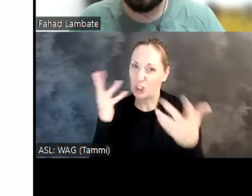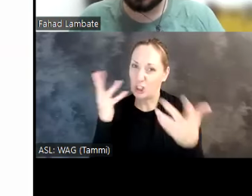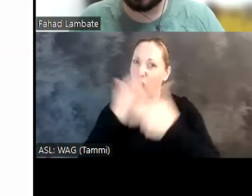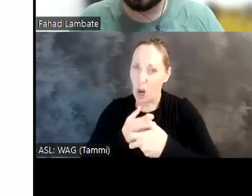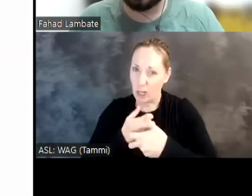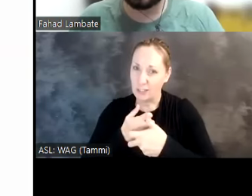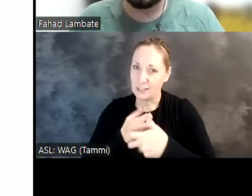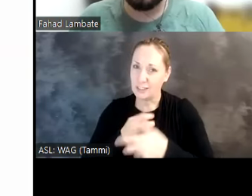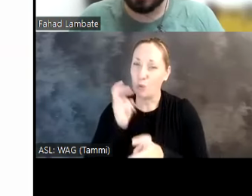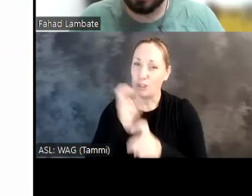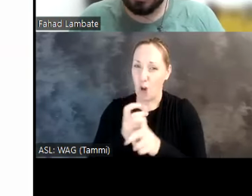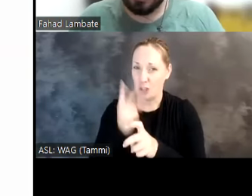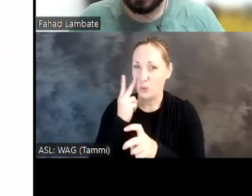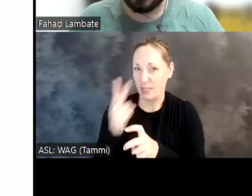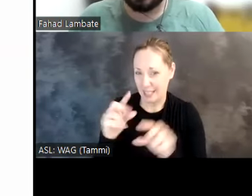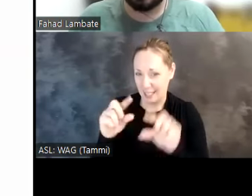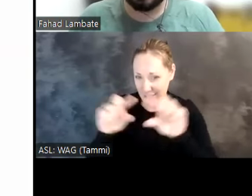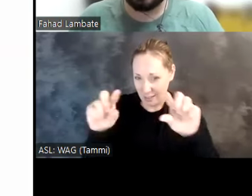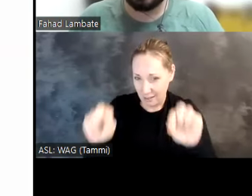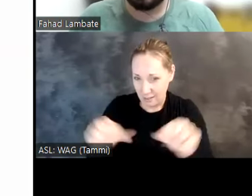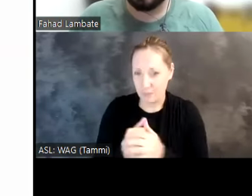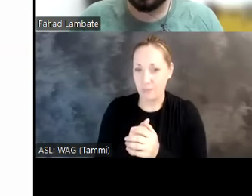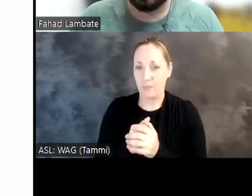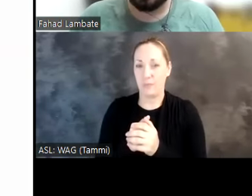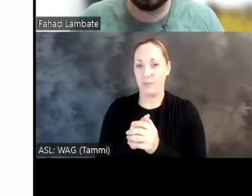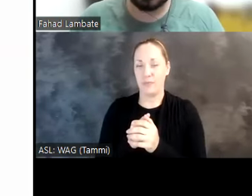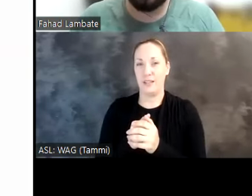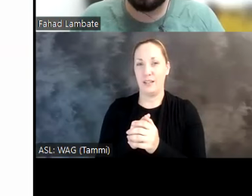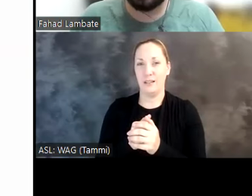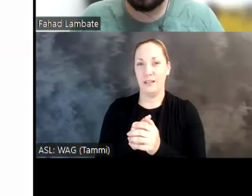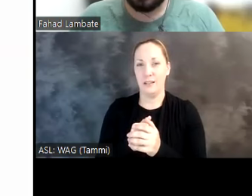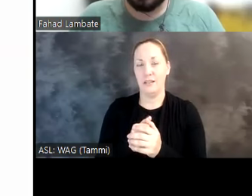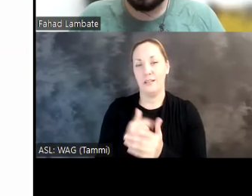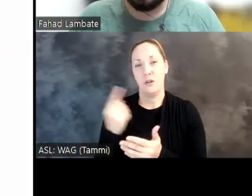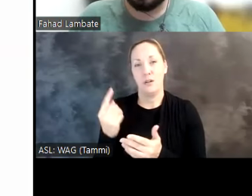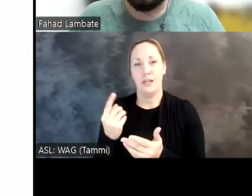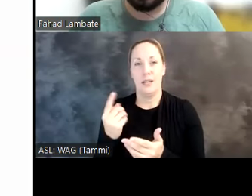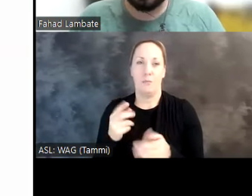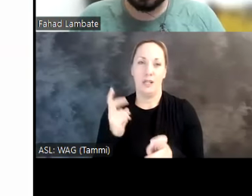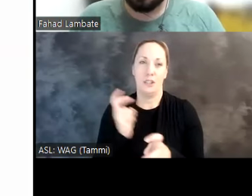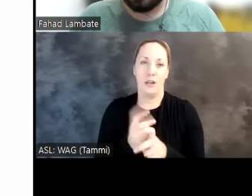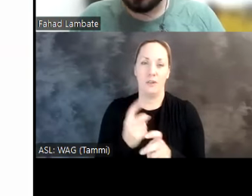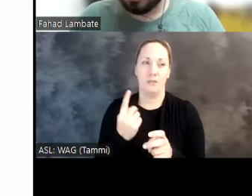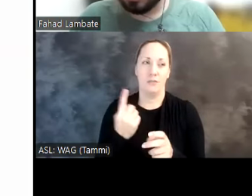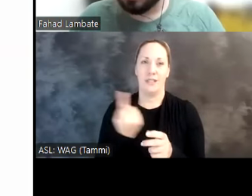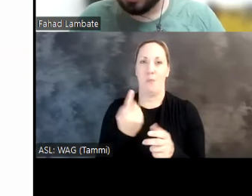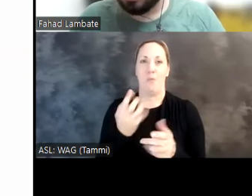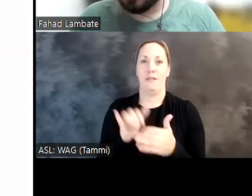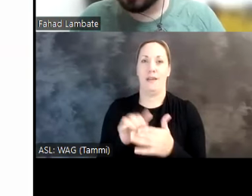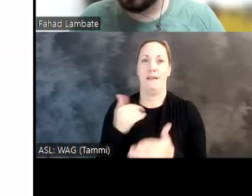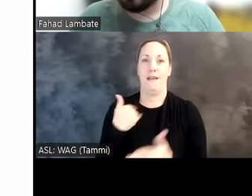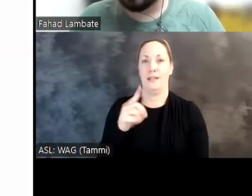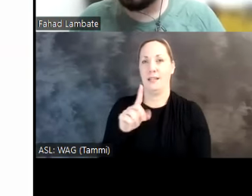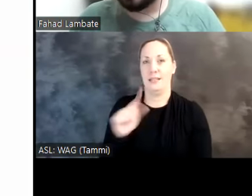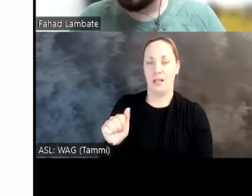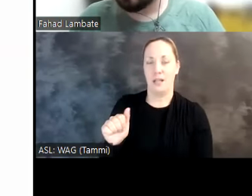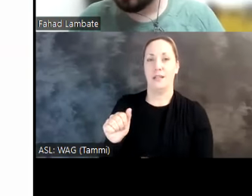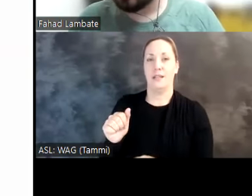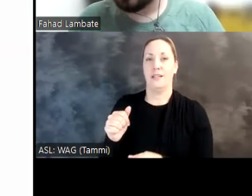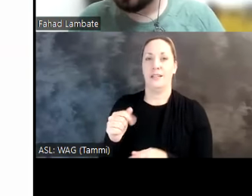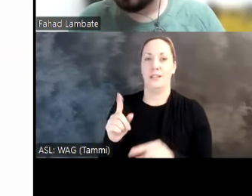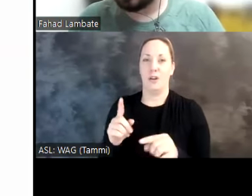it difficult to perceive it. And then someone with disability also will not